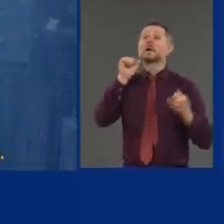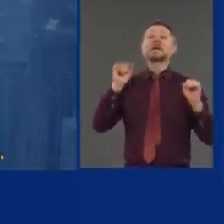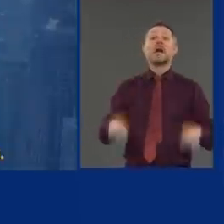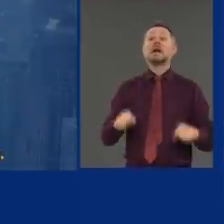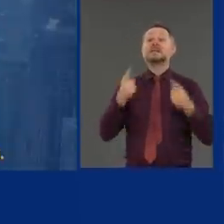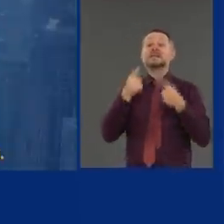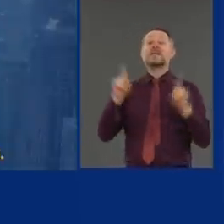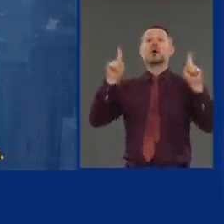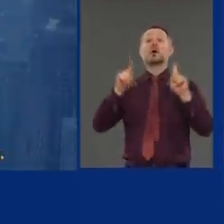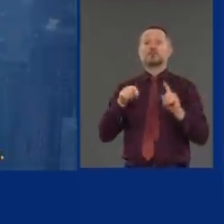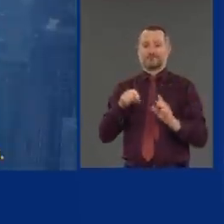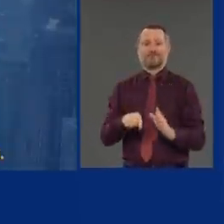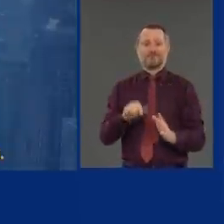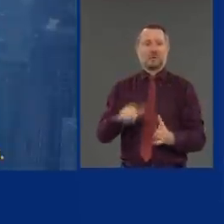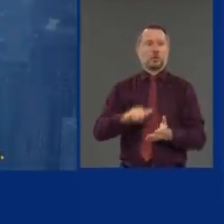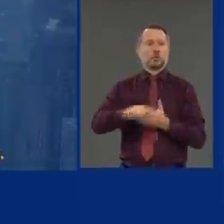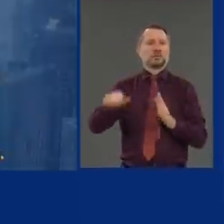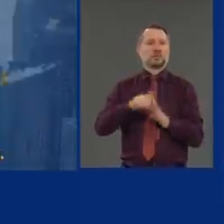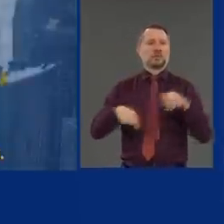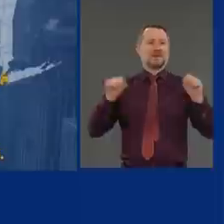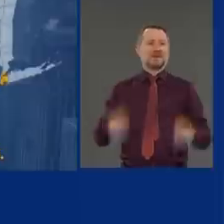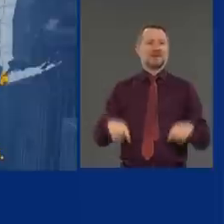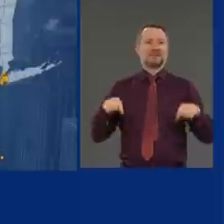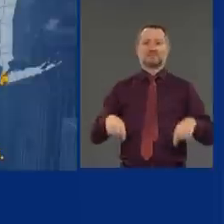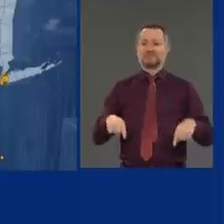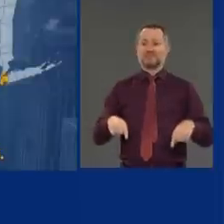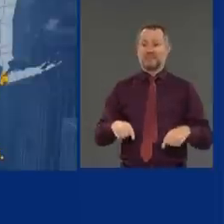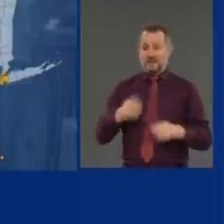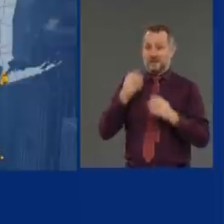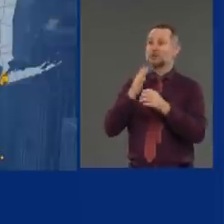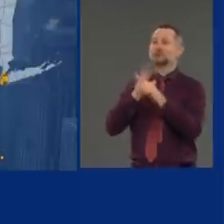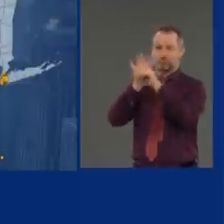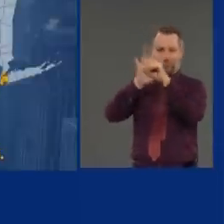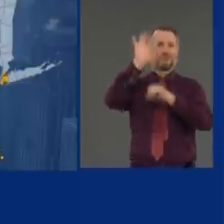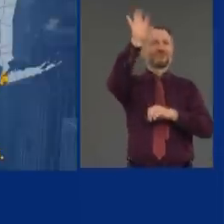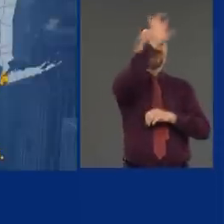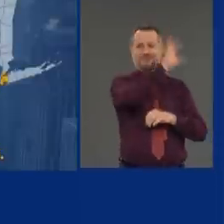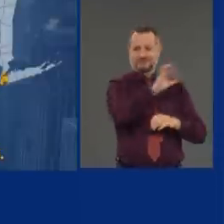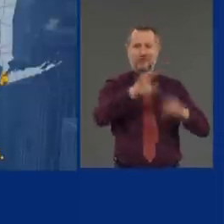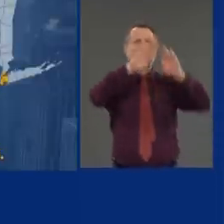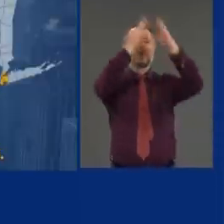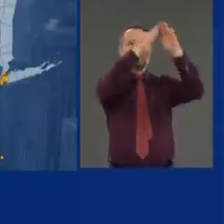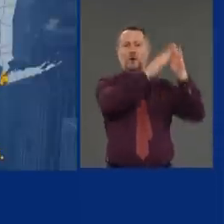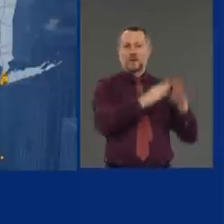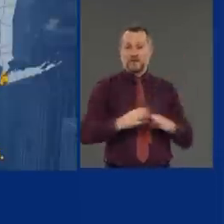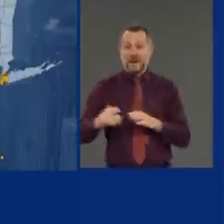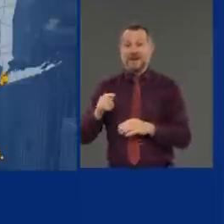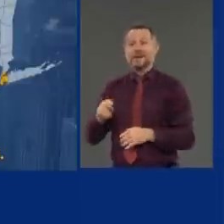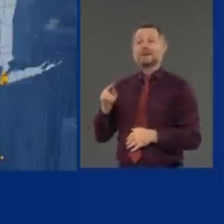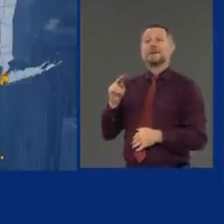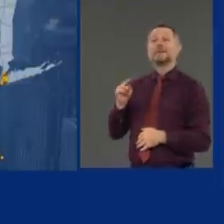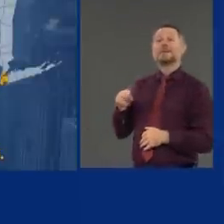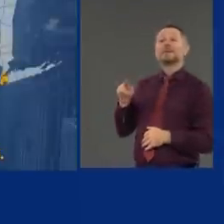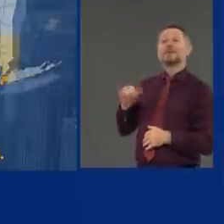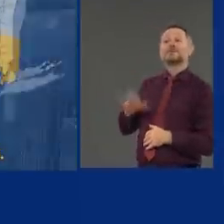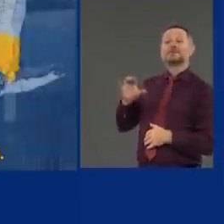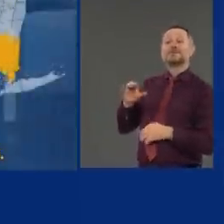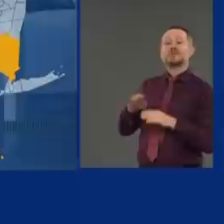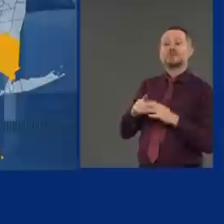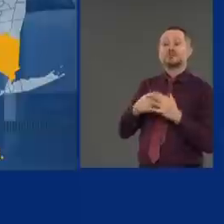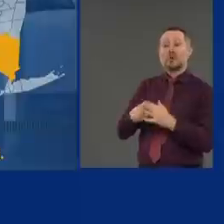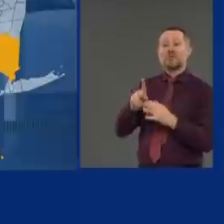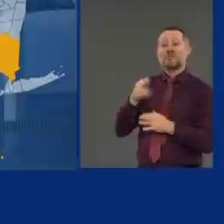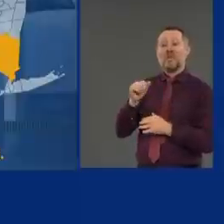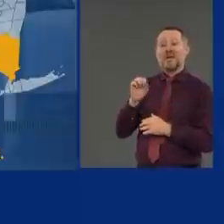in the state is now reopening. New York City entered what we call phase one this past